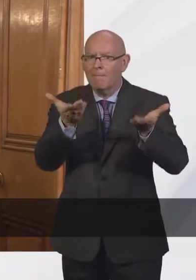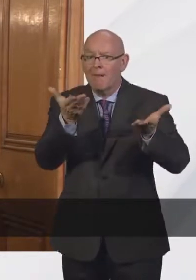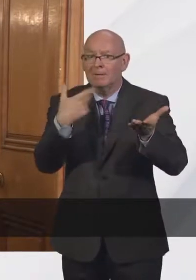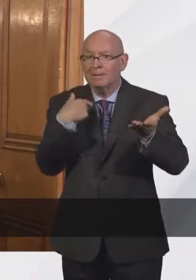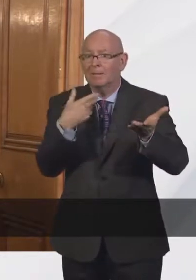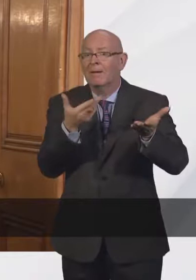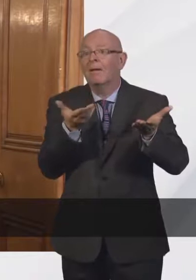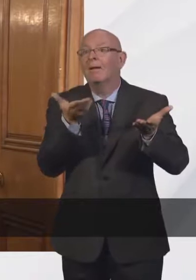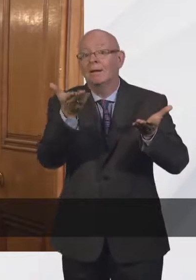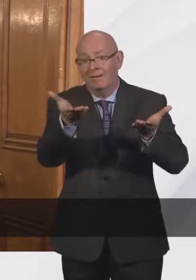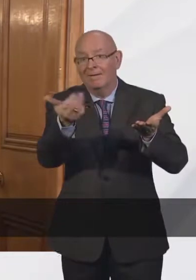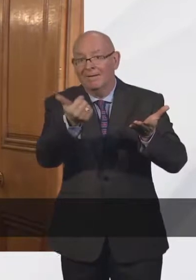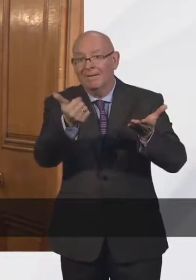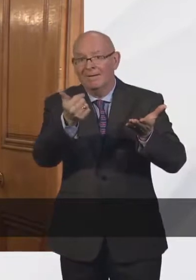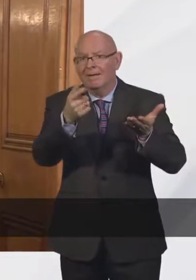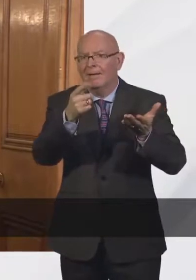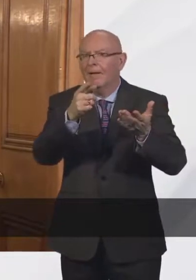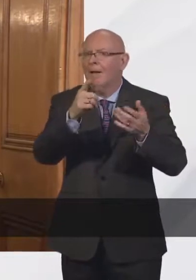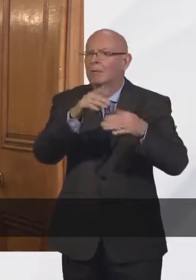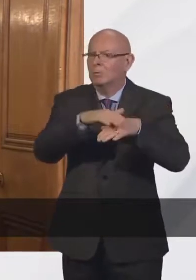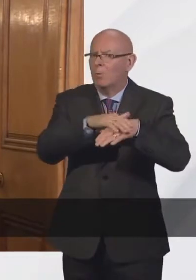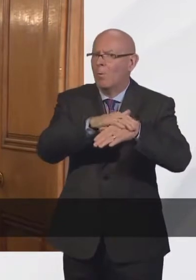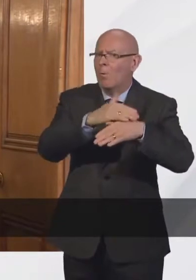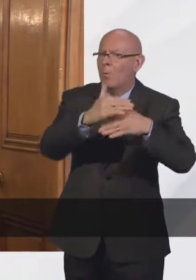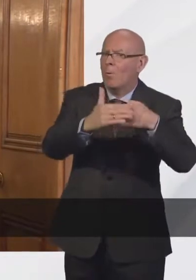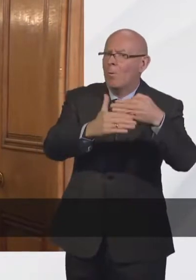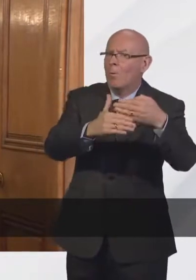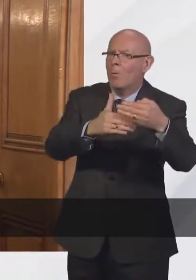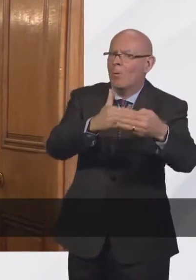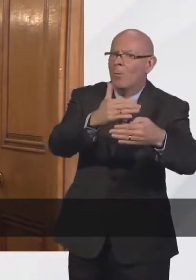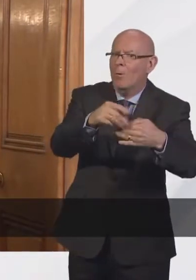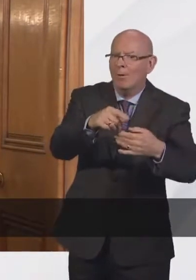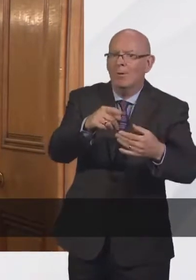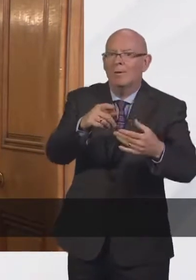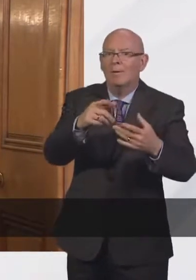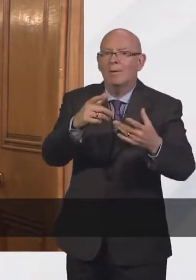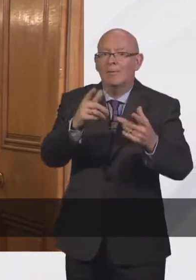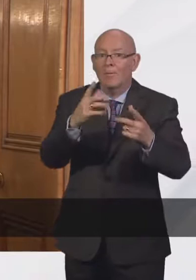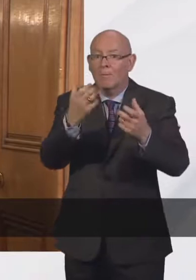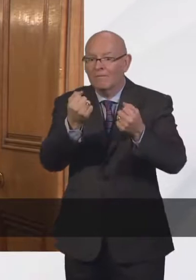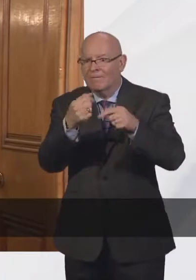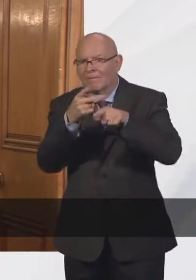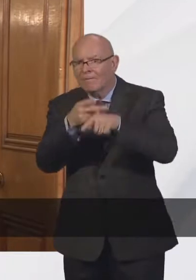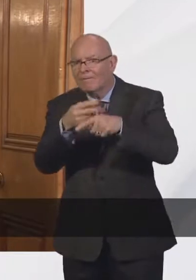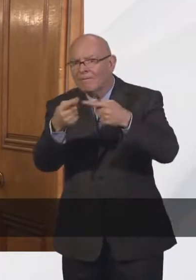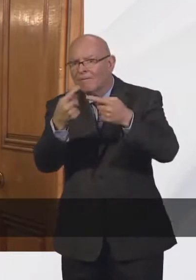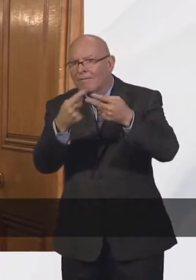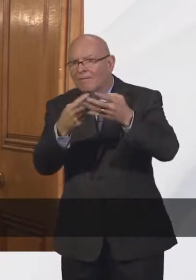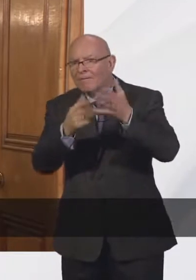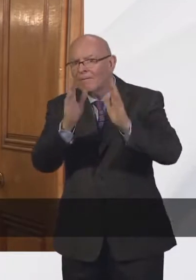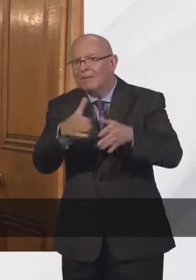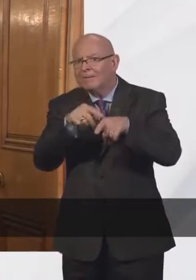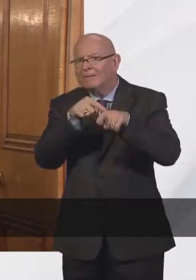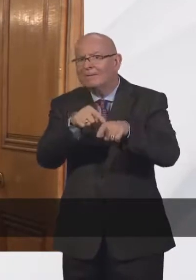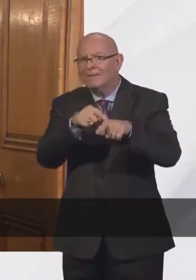that is precisely how and why we're able to move forward with the opening up, the reopenings